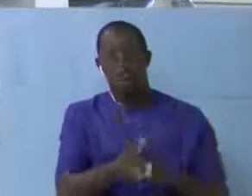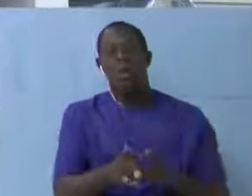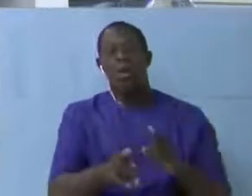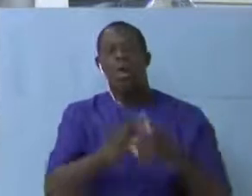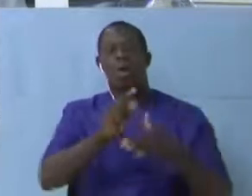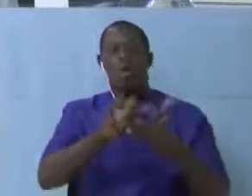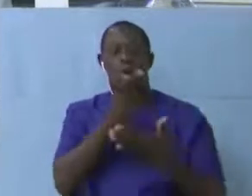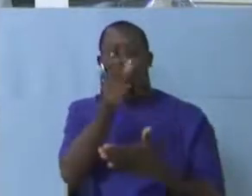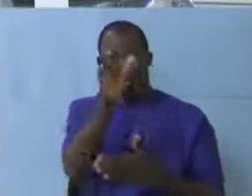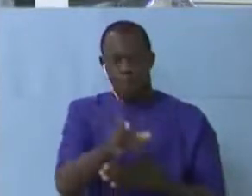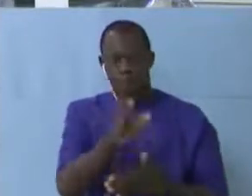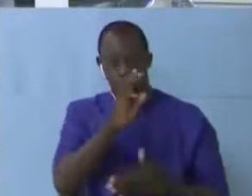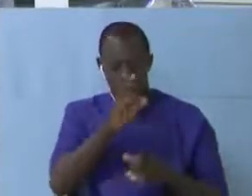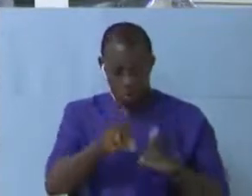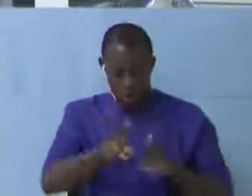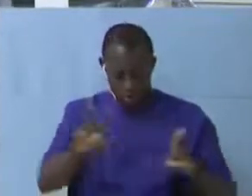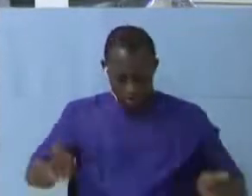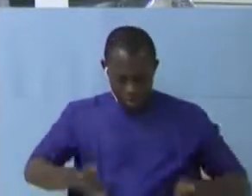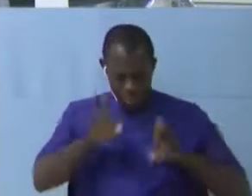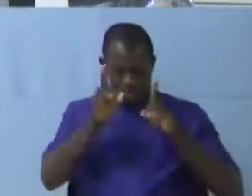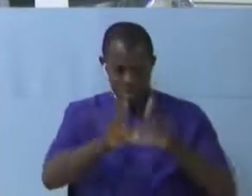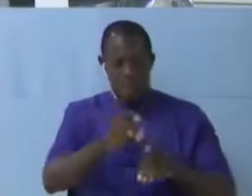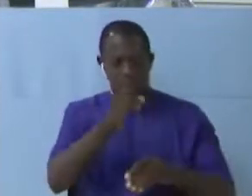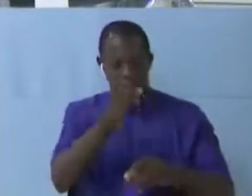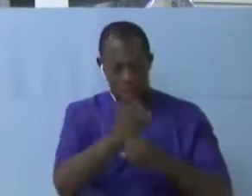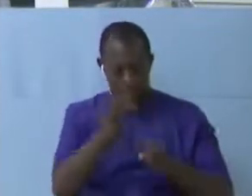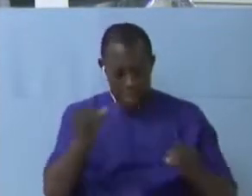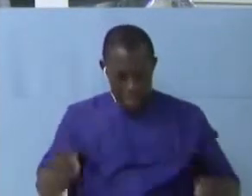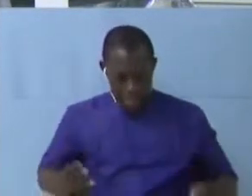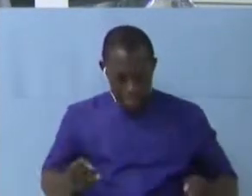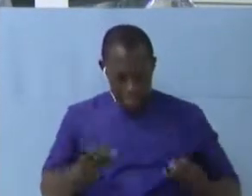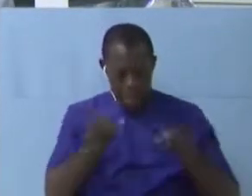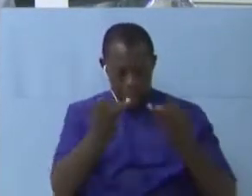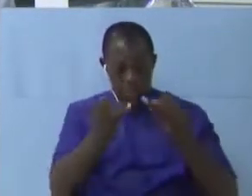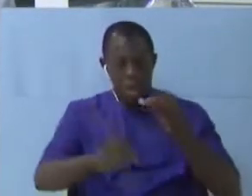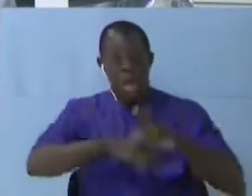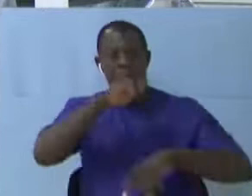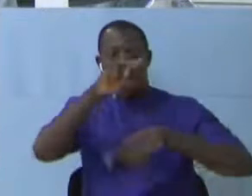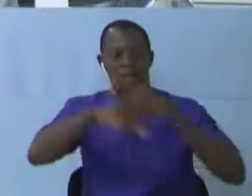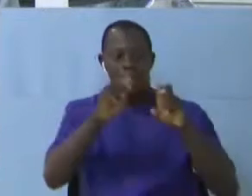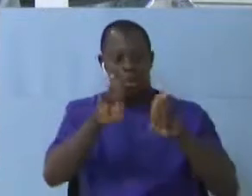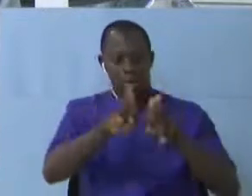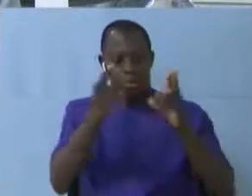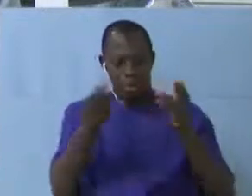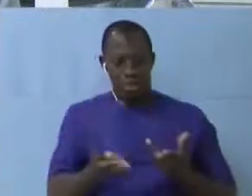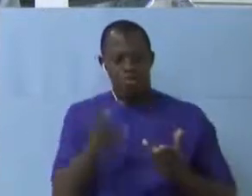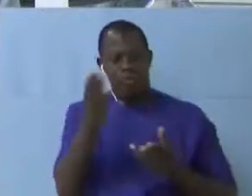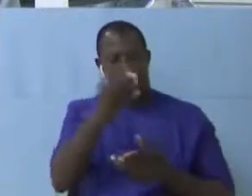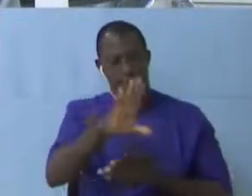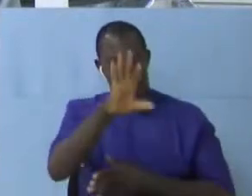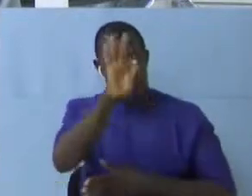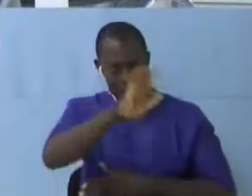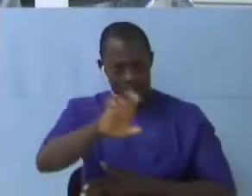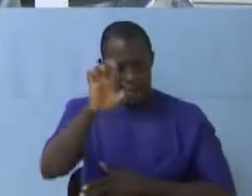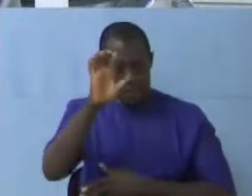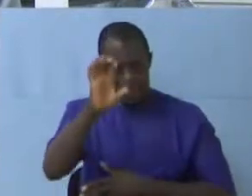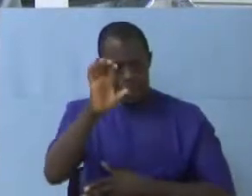or would be involved in the implementation of your recommendations. I would plead